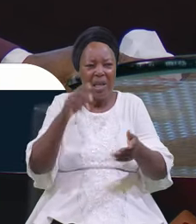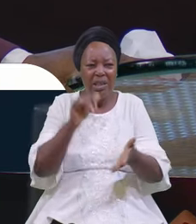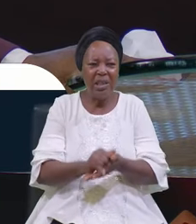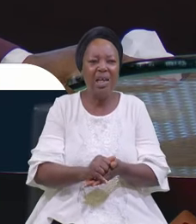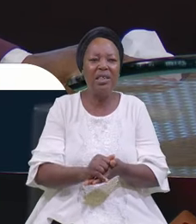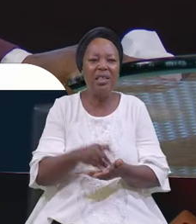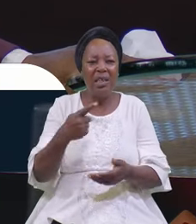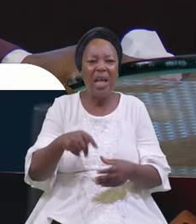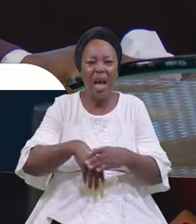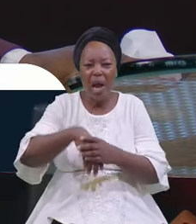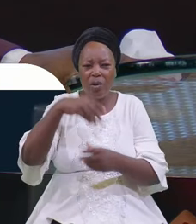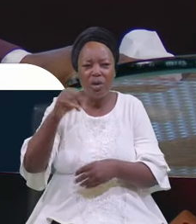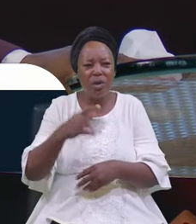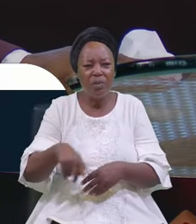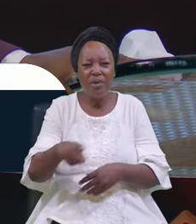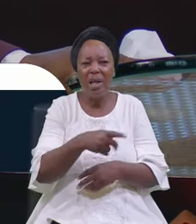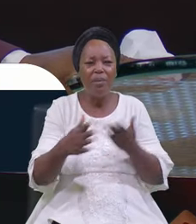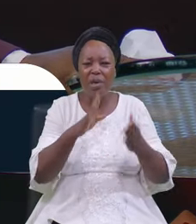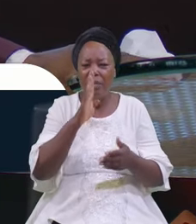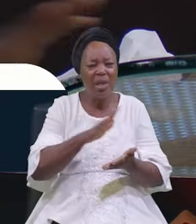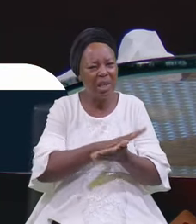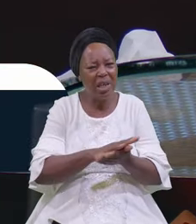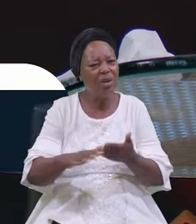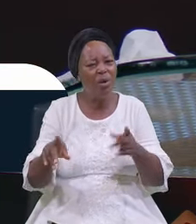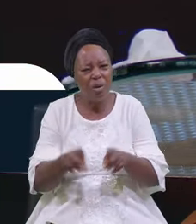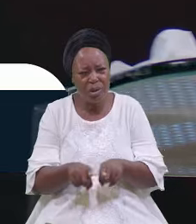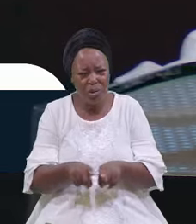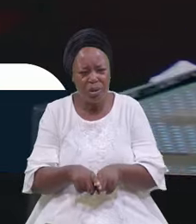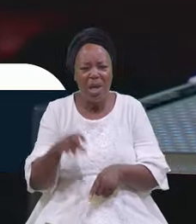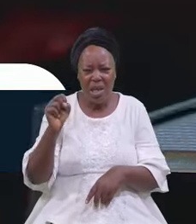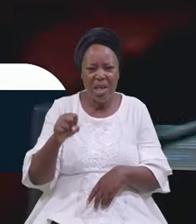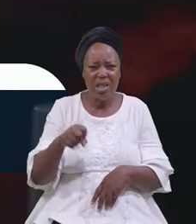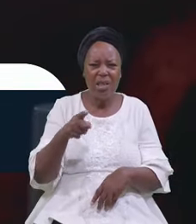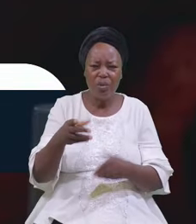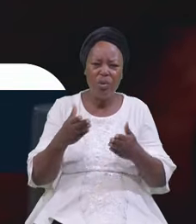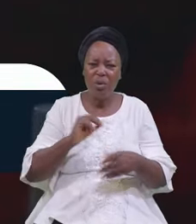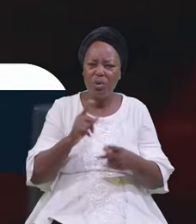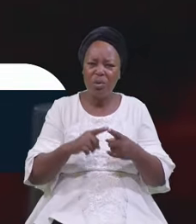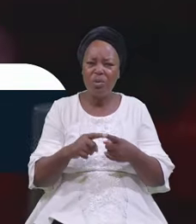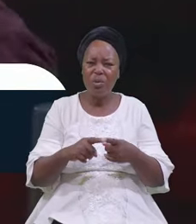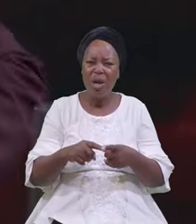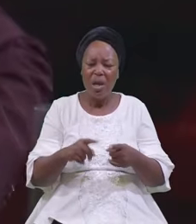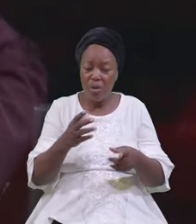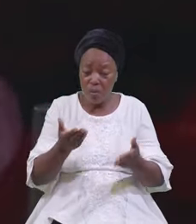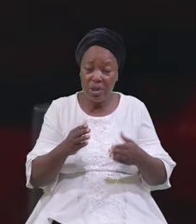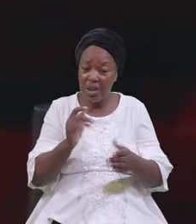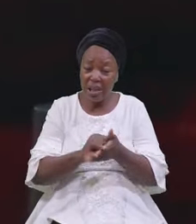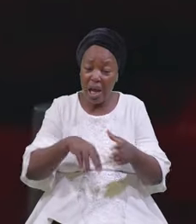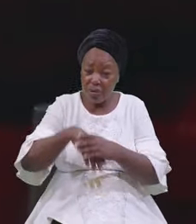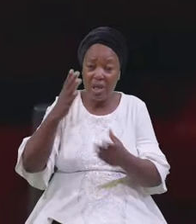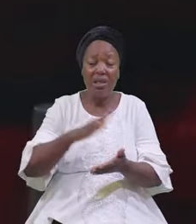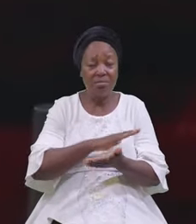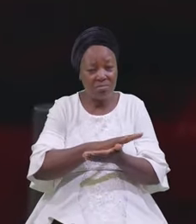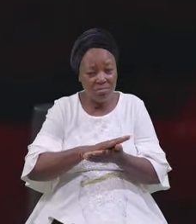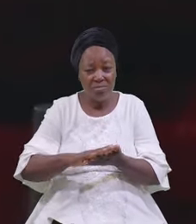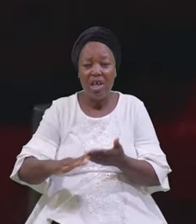of them may be clean also. Yes, he wants outward cleanliness, but he begins with